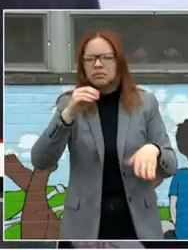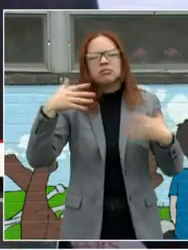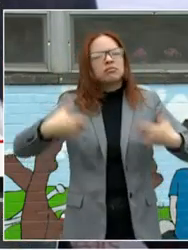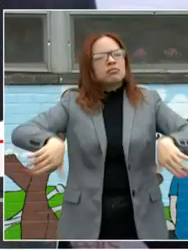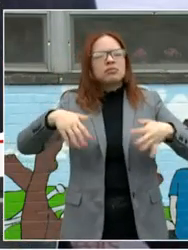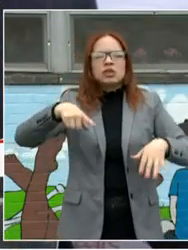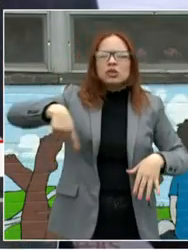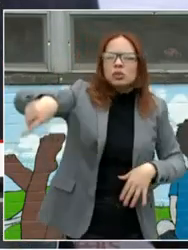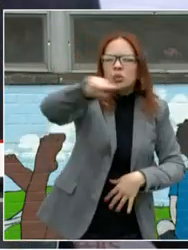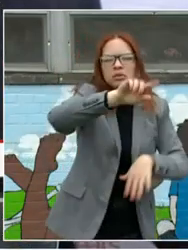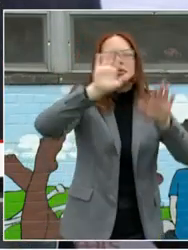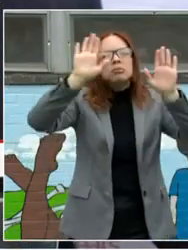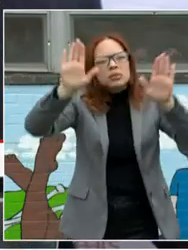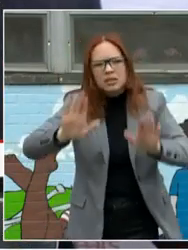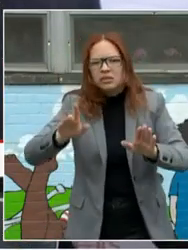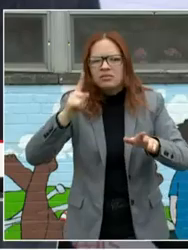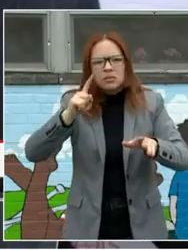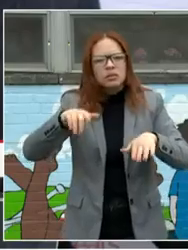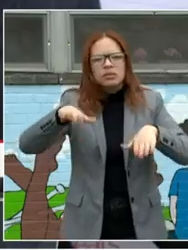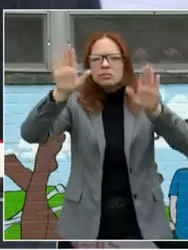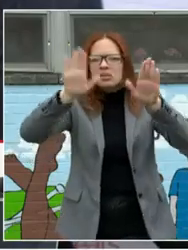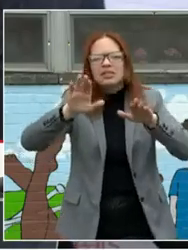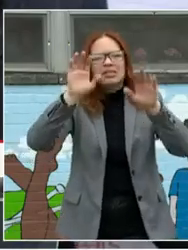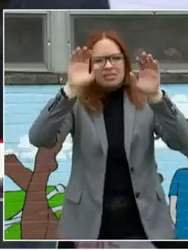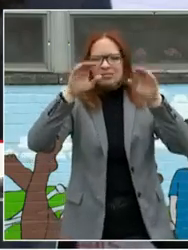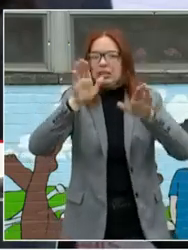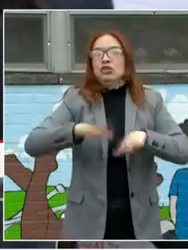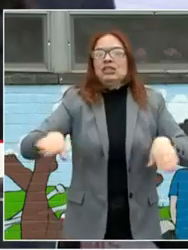amazing education right here in Washington, D.C.